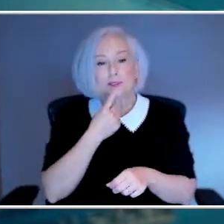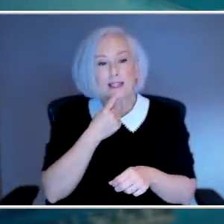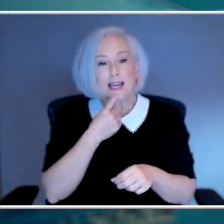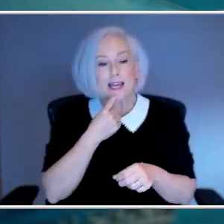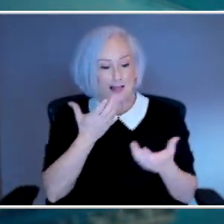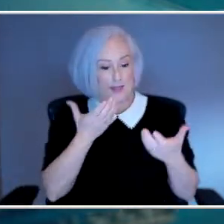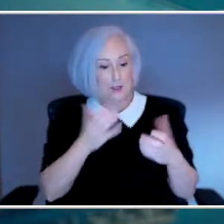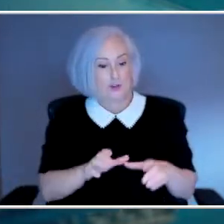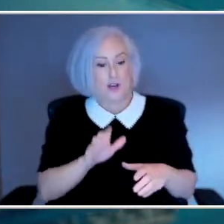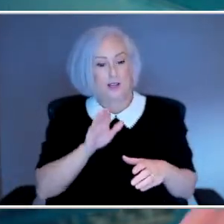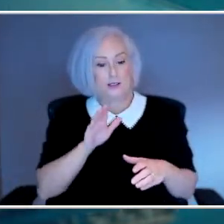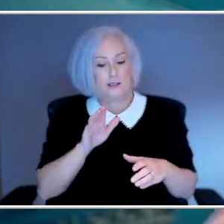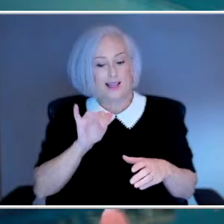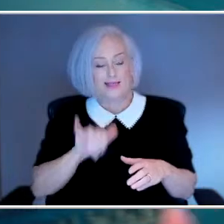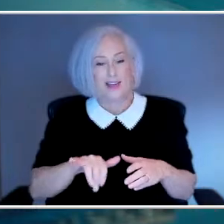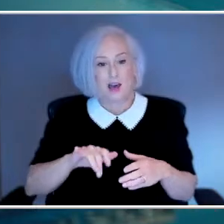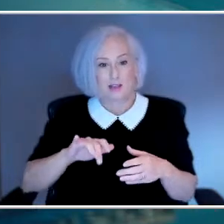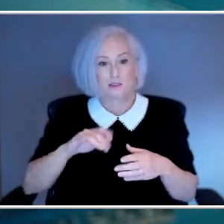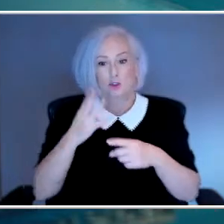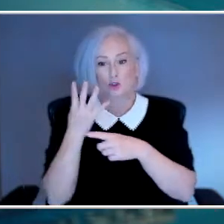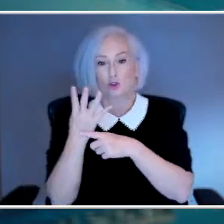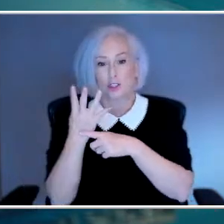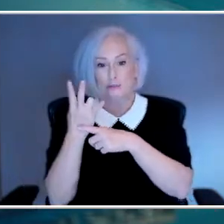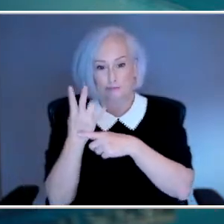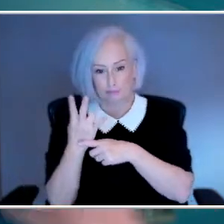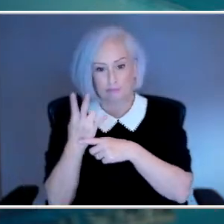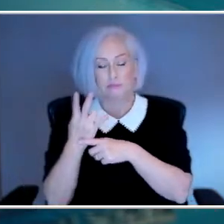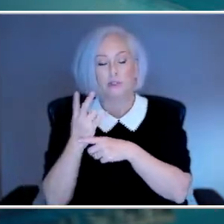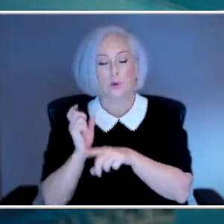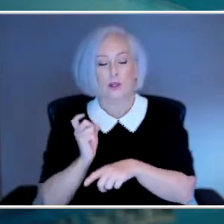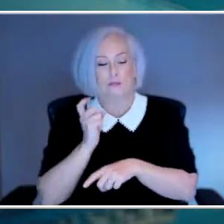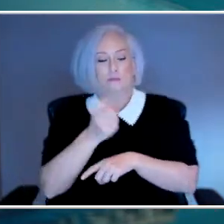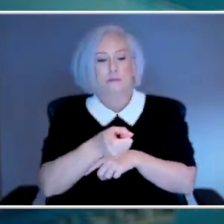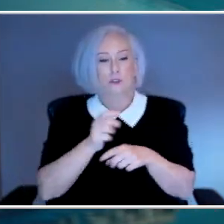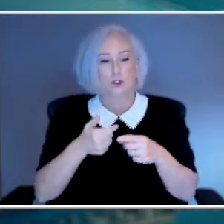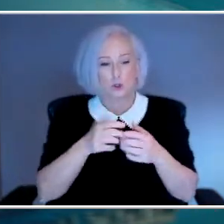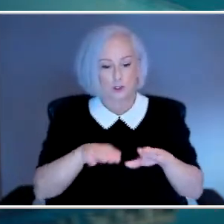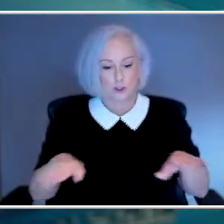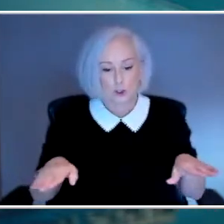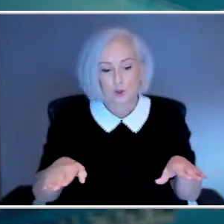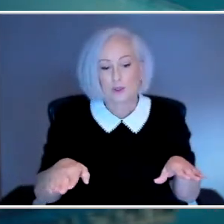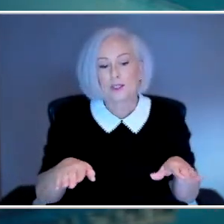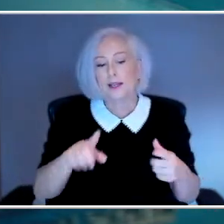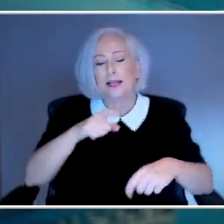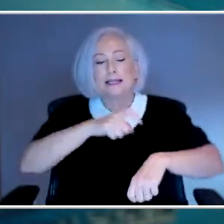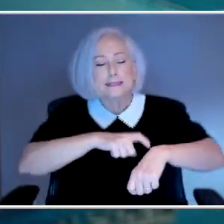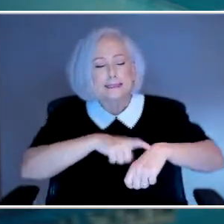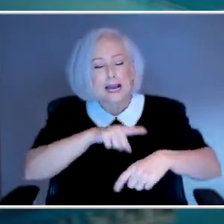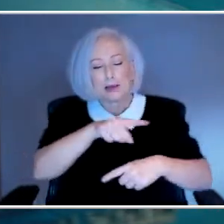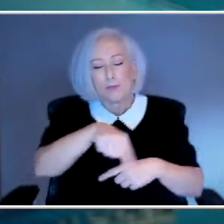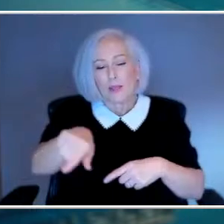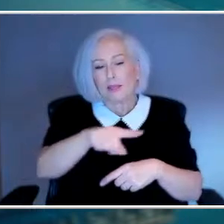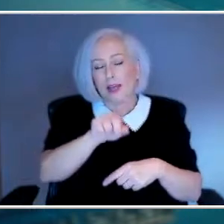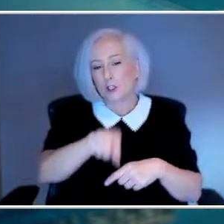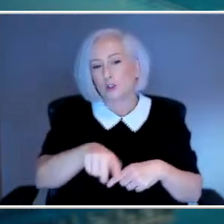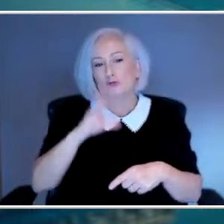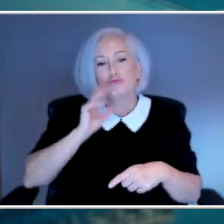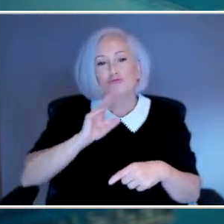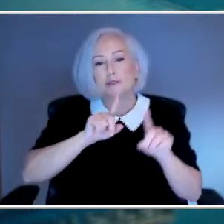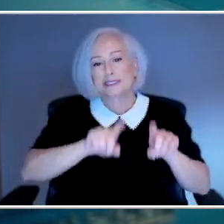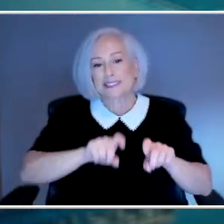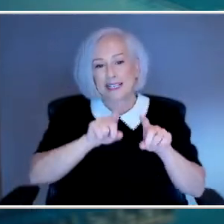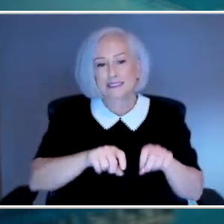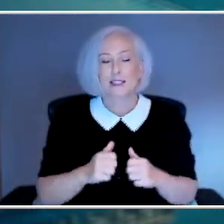children, and then also help figure out timing if those people want to get tested for those genes. Most often, people are not tested